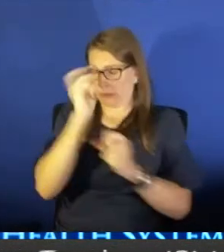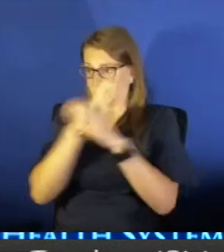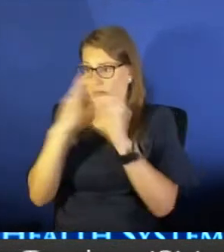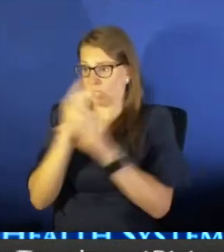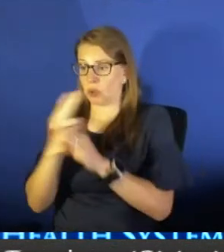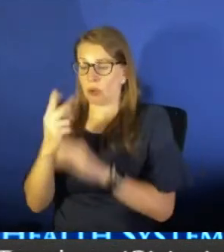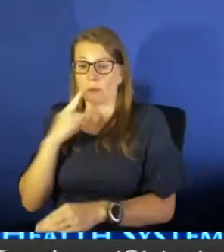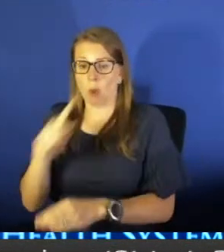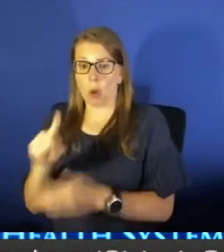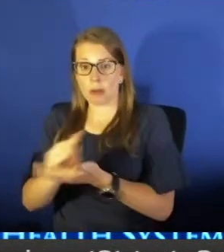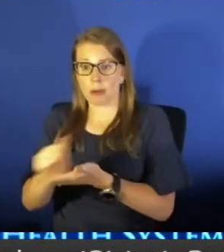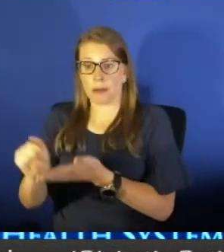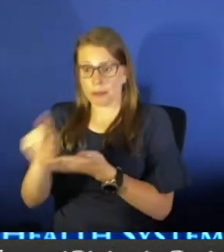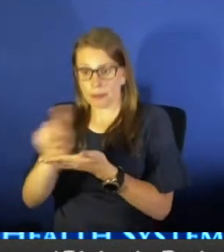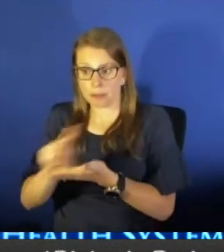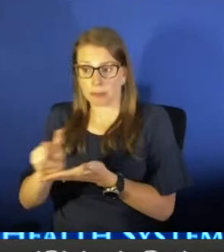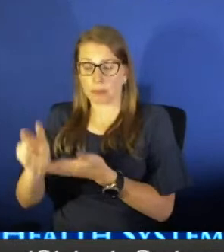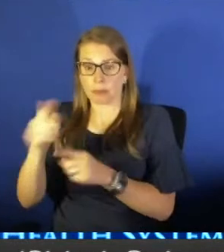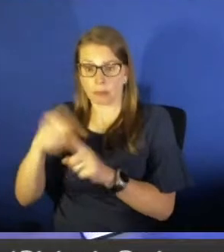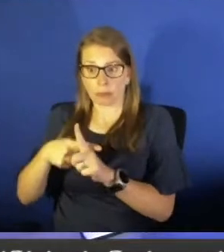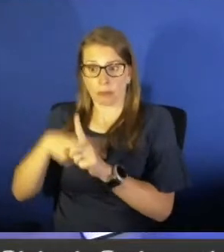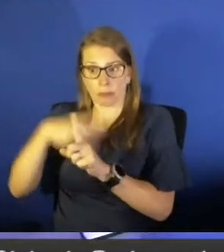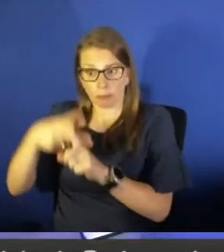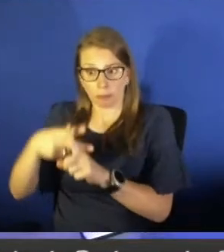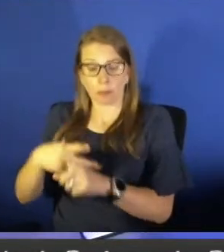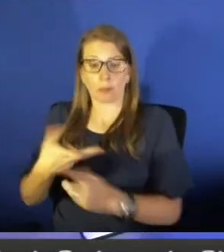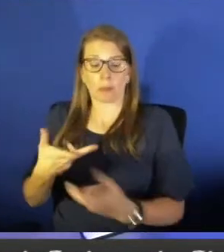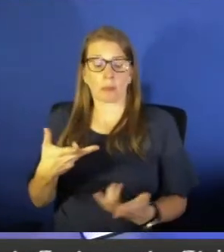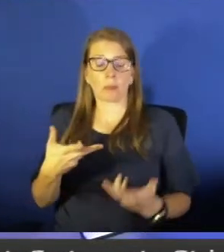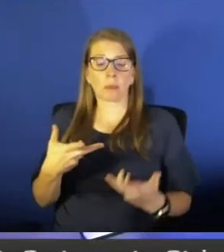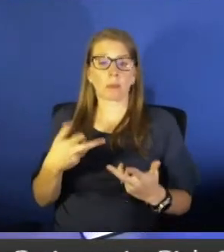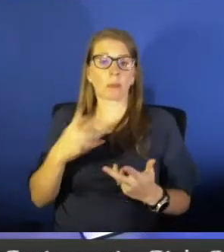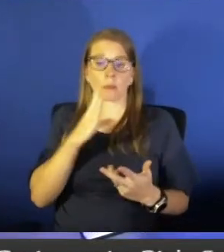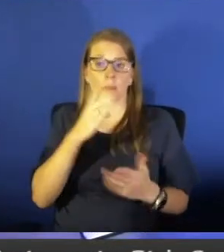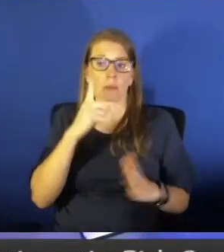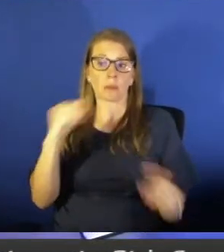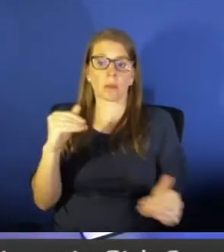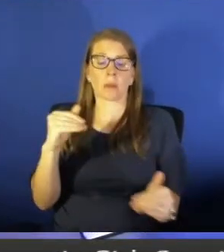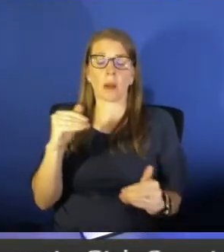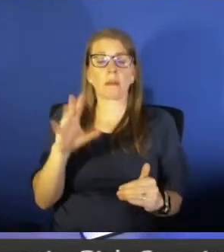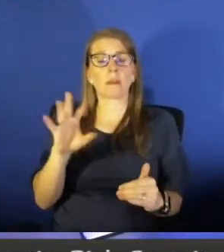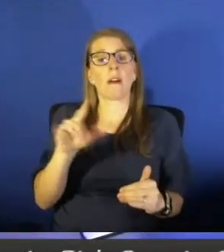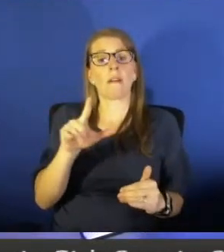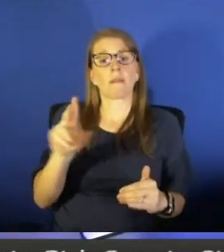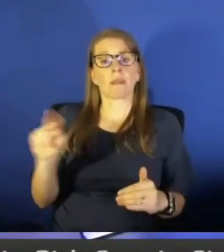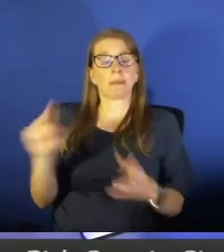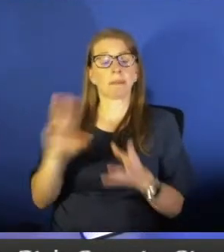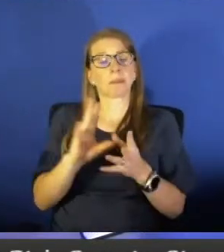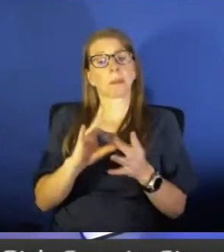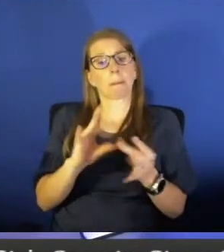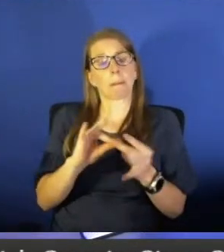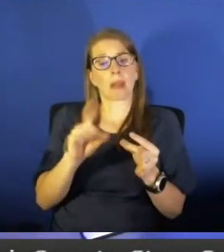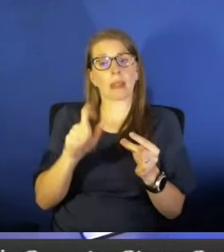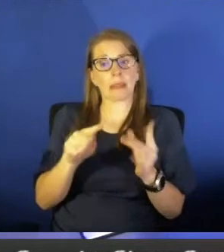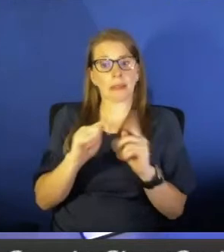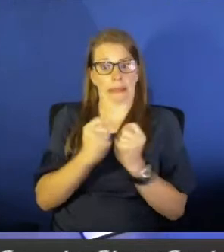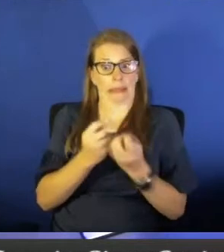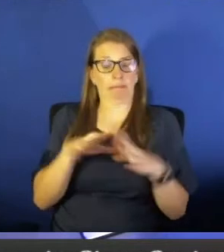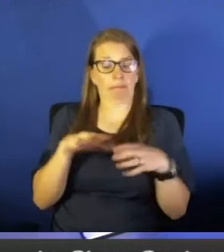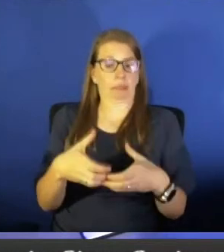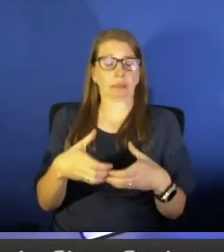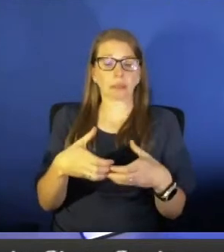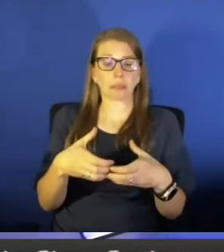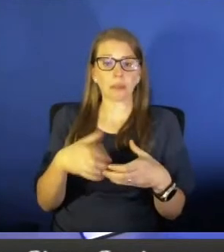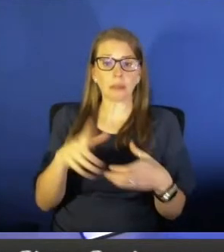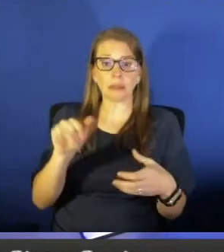weeks and months at a time. Dr. Flynn mentioned it takes a village. So when you, like for instance with Leticia's case, what part do you play?